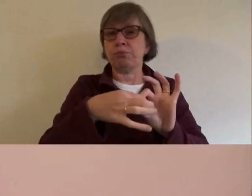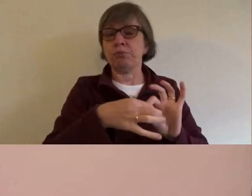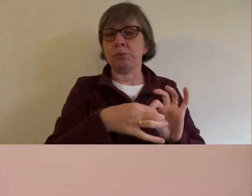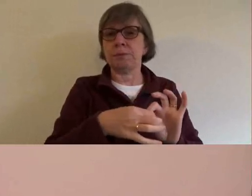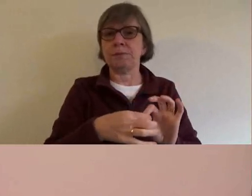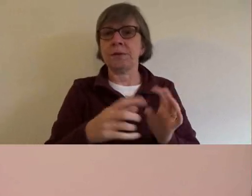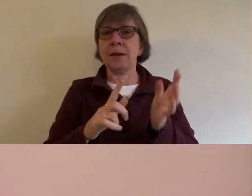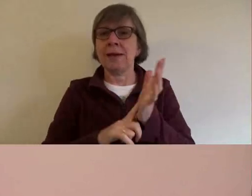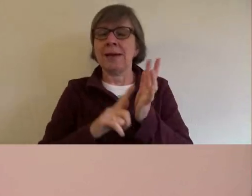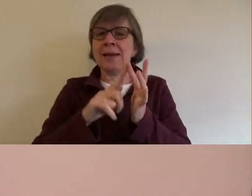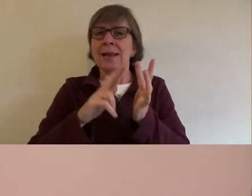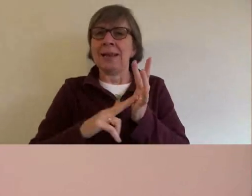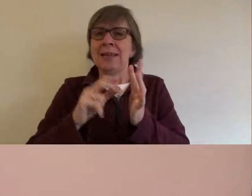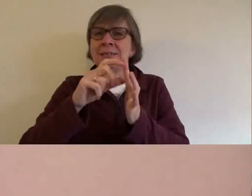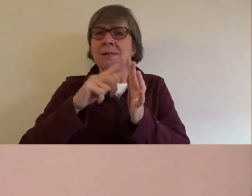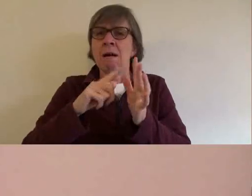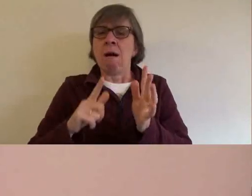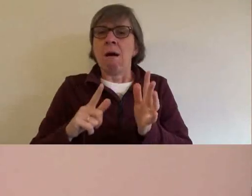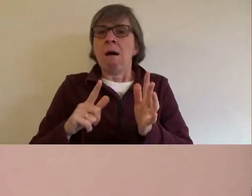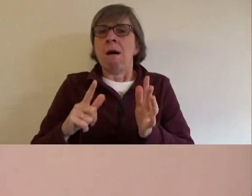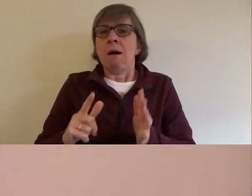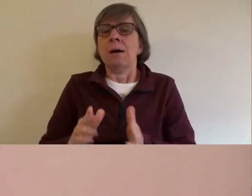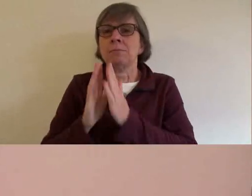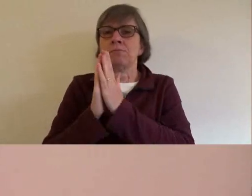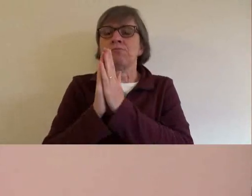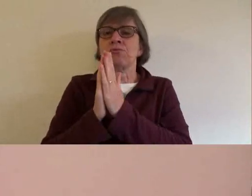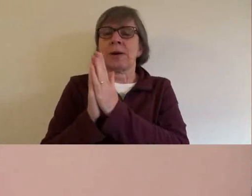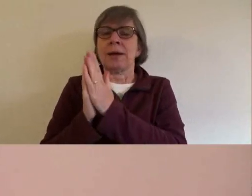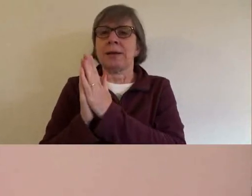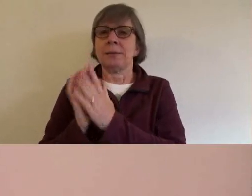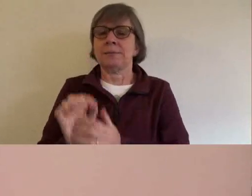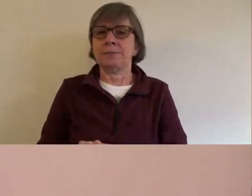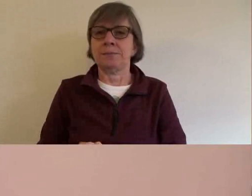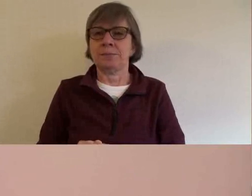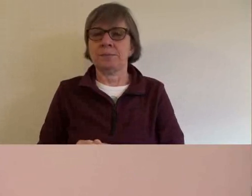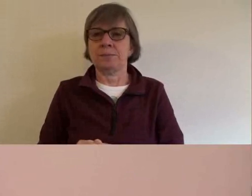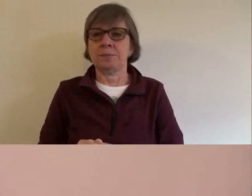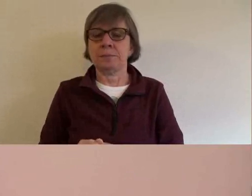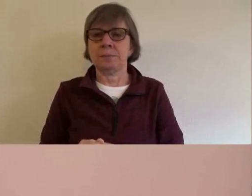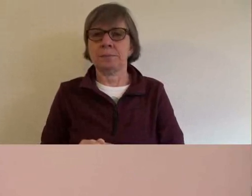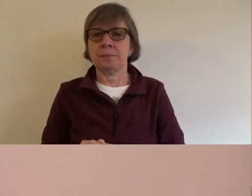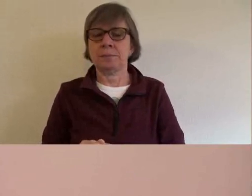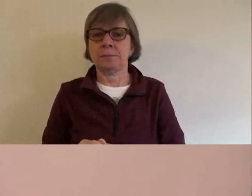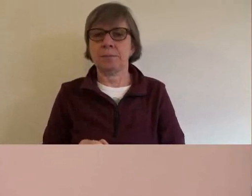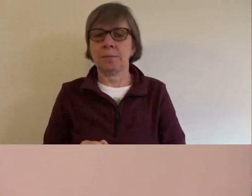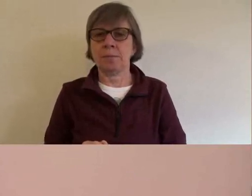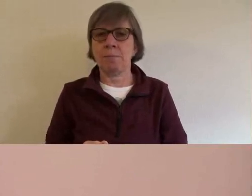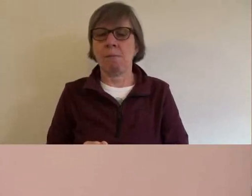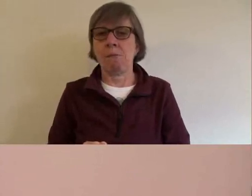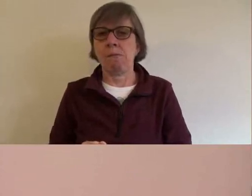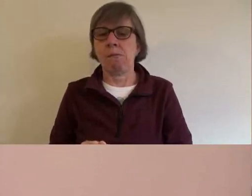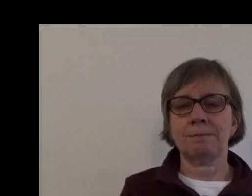people. Linda is going to open with prayer for us now. Thank you, Linda.